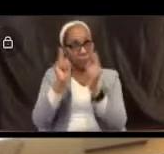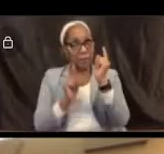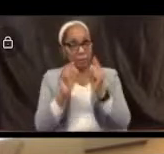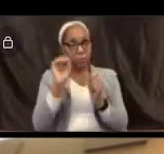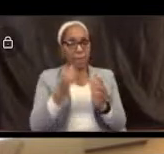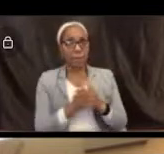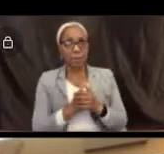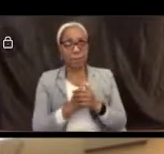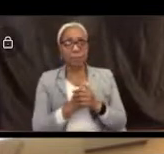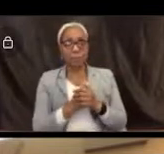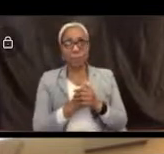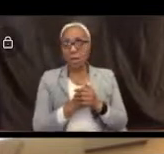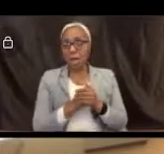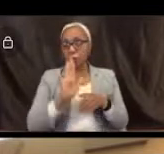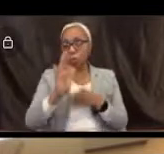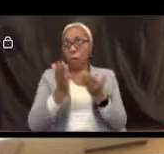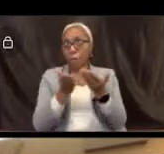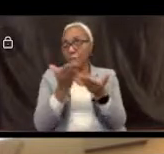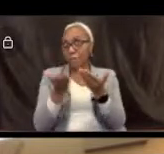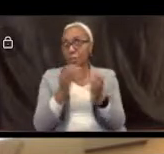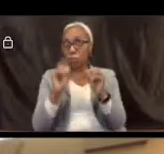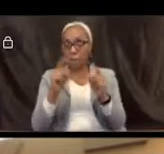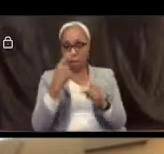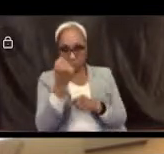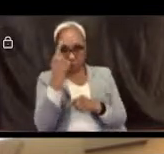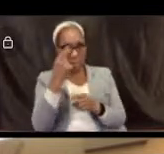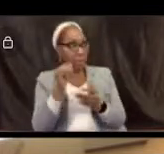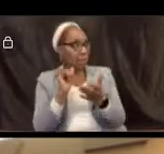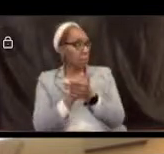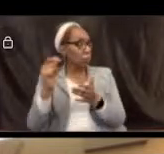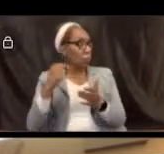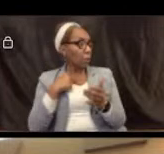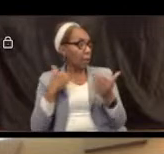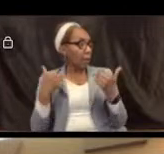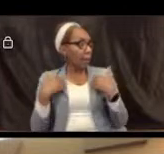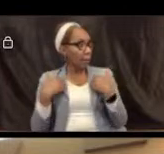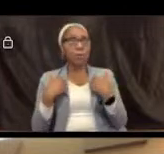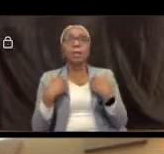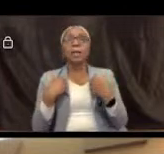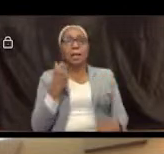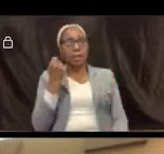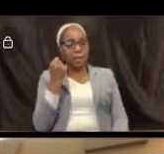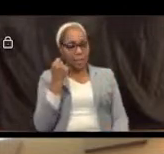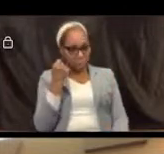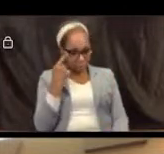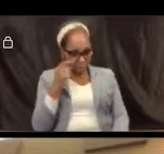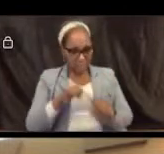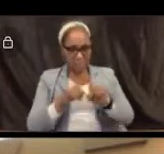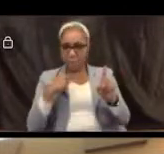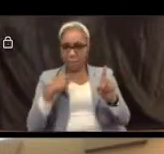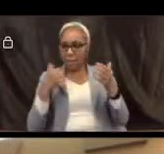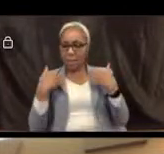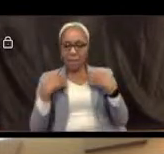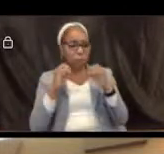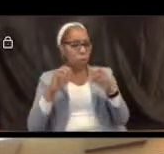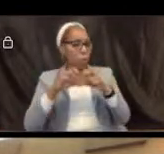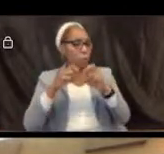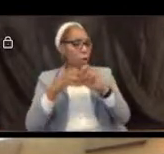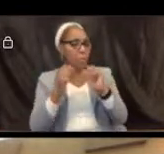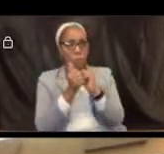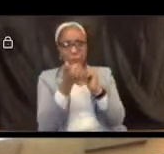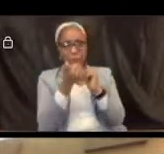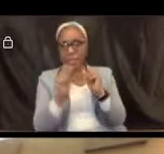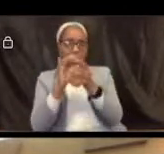convenience. That's Understood. all I have. I have no problems with any